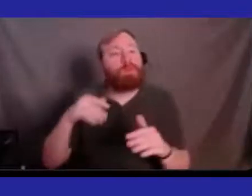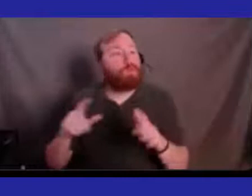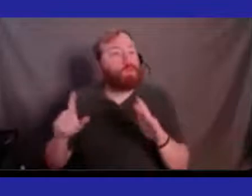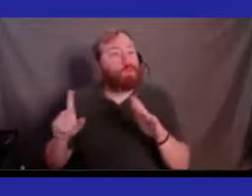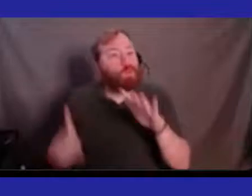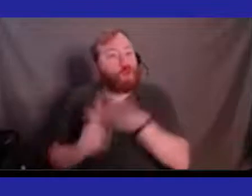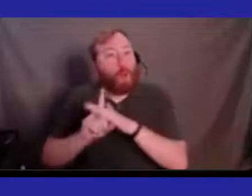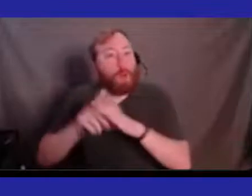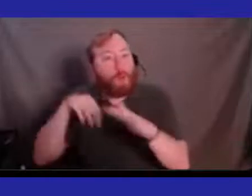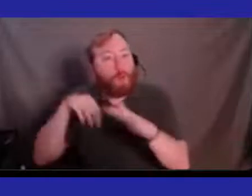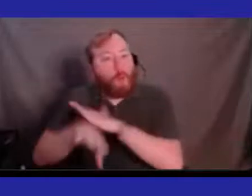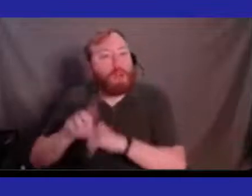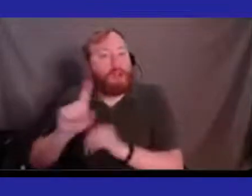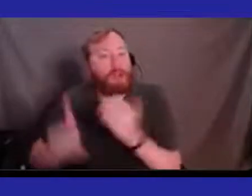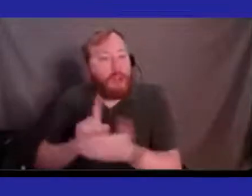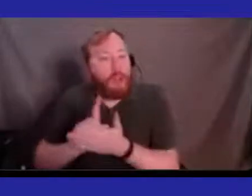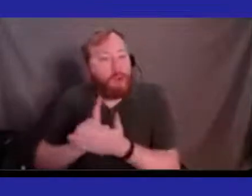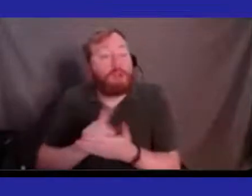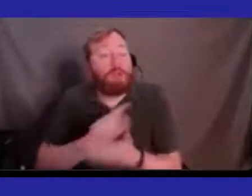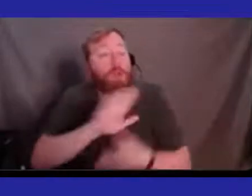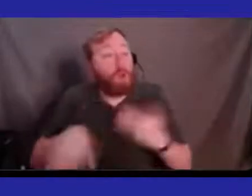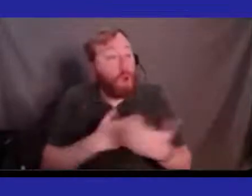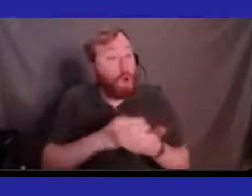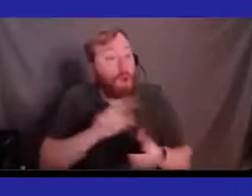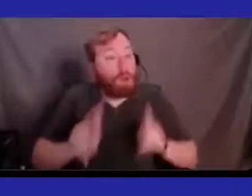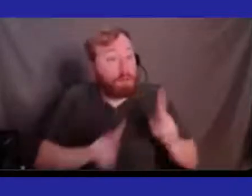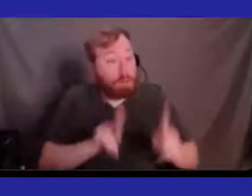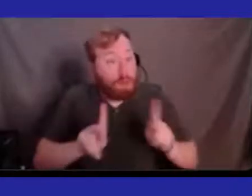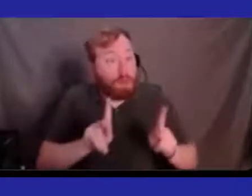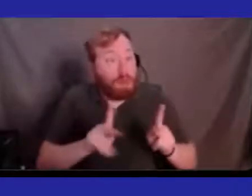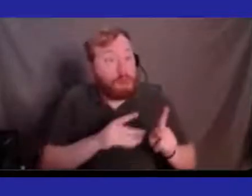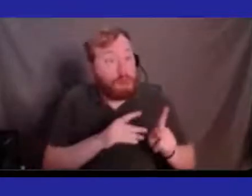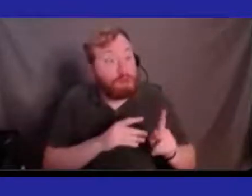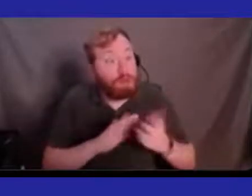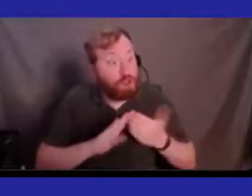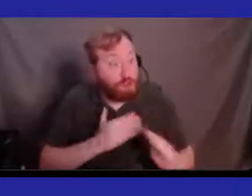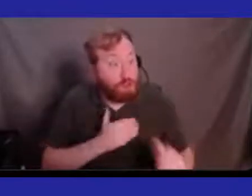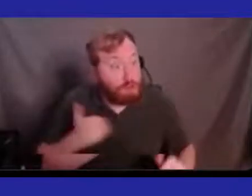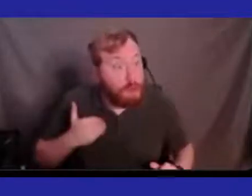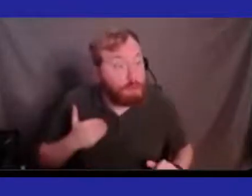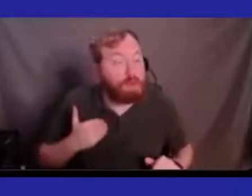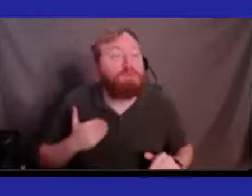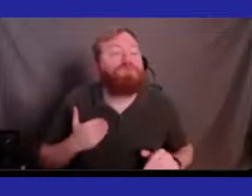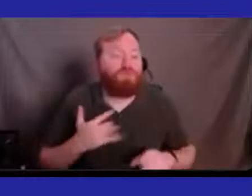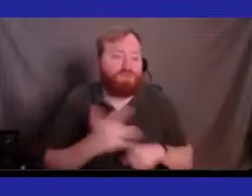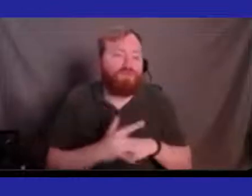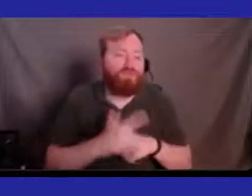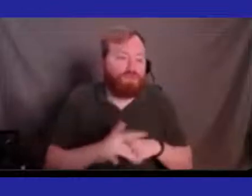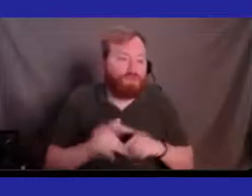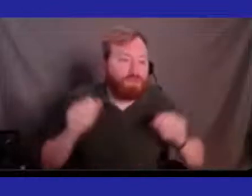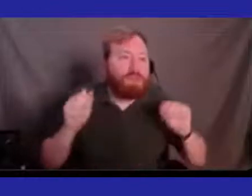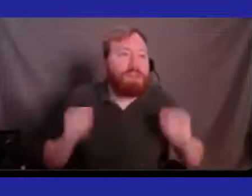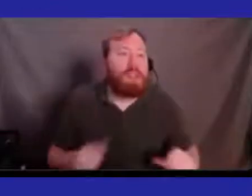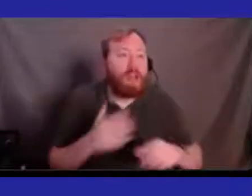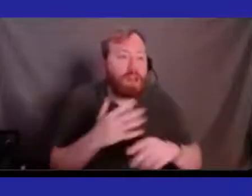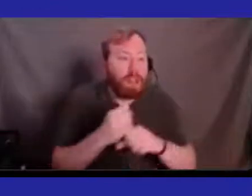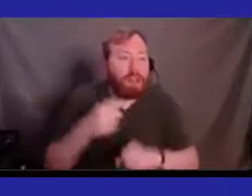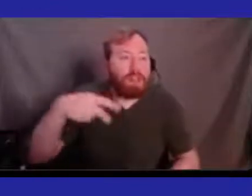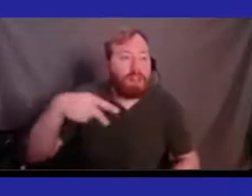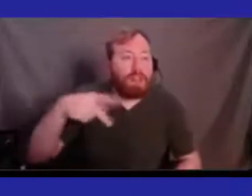All community members over the age of 5 are now eligible to receive the Pfizer COVID-19